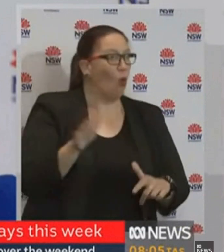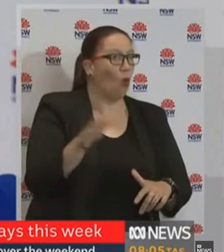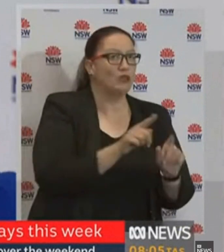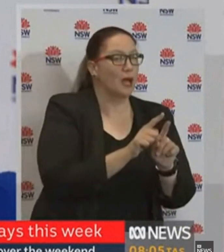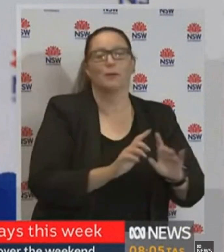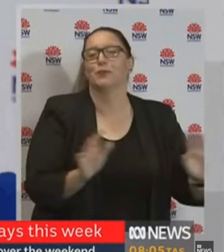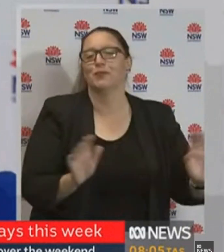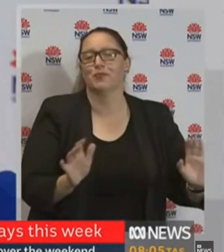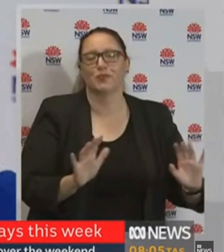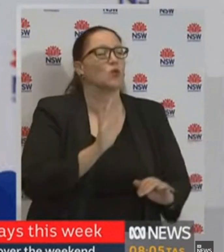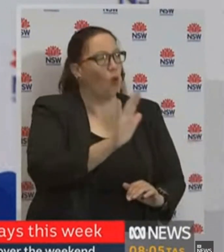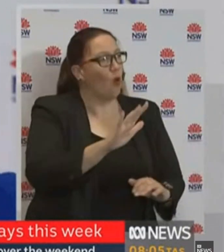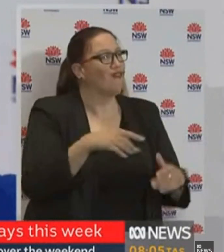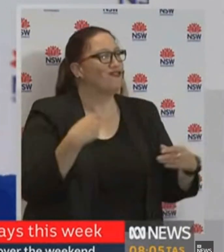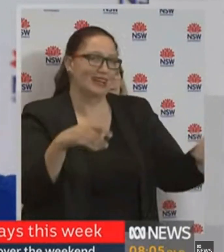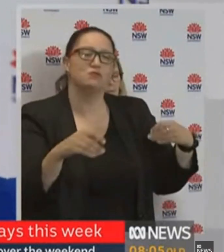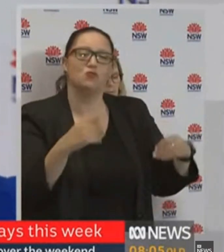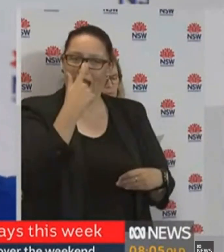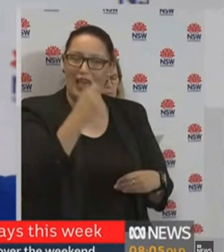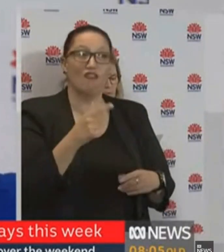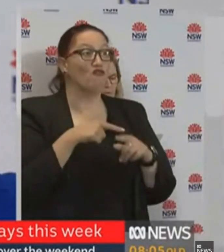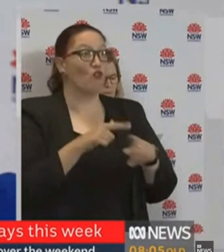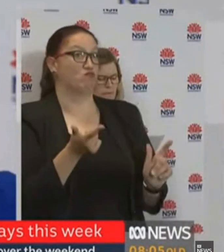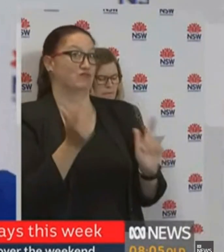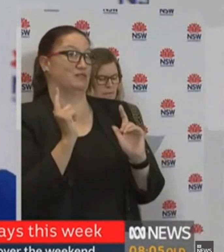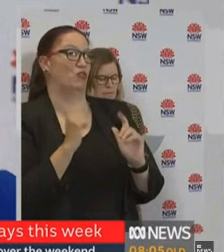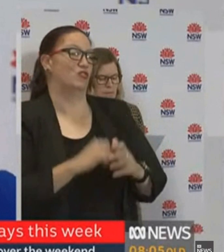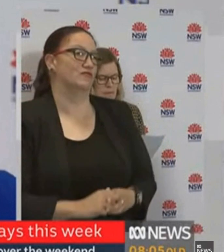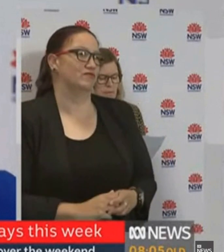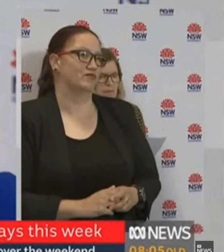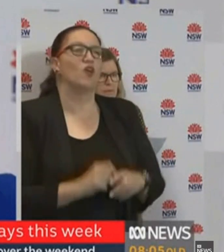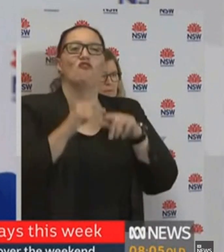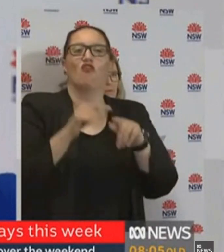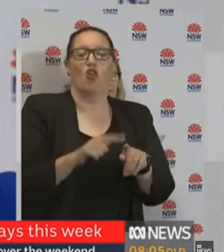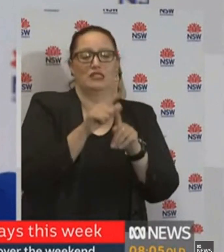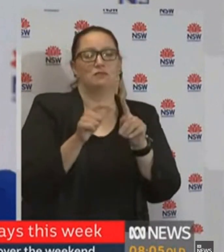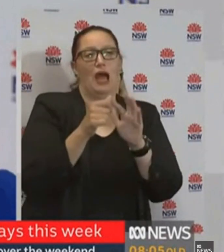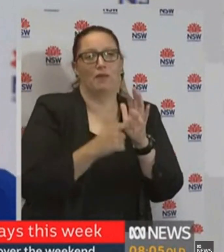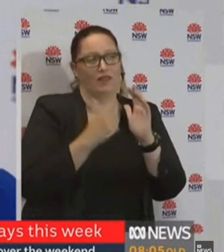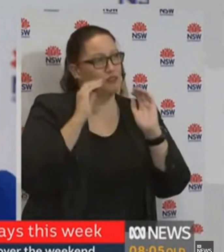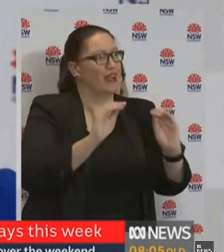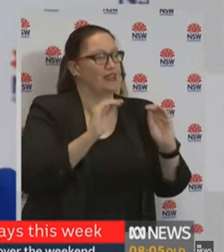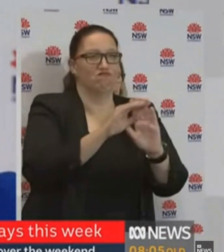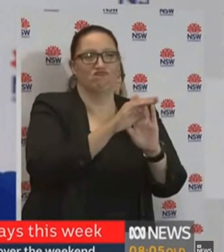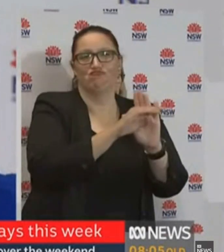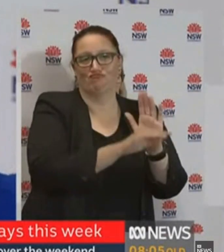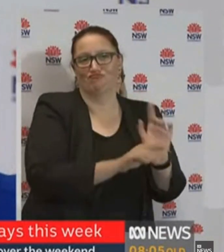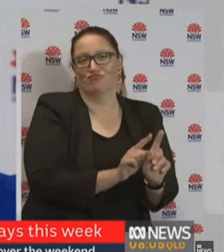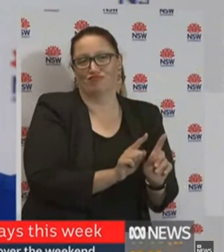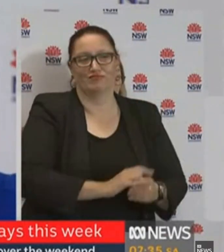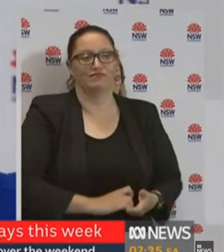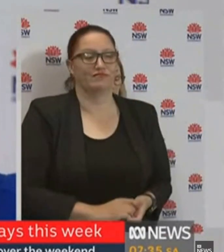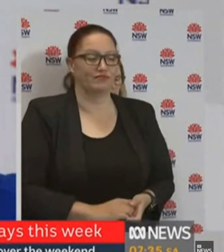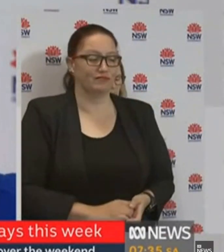move forward in whatever way they see fit within Department of Education guidelines. And I also understand and want to thank the Catholic